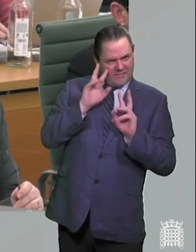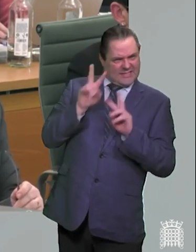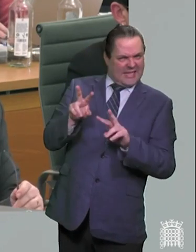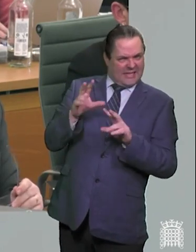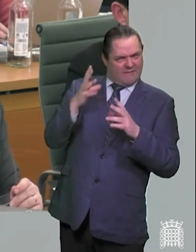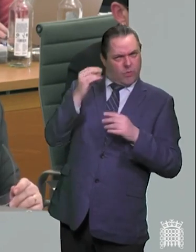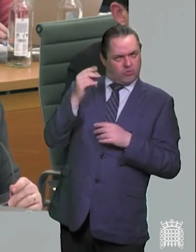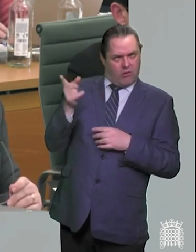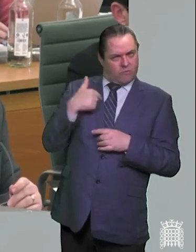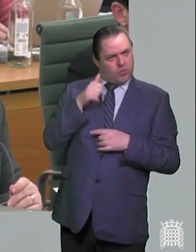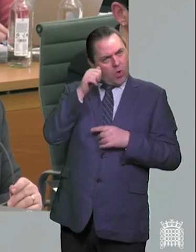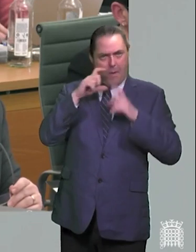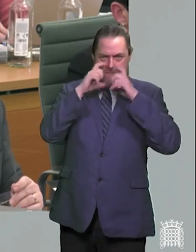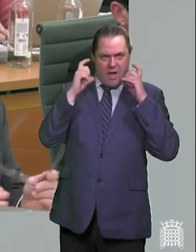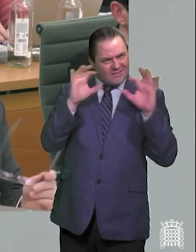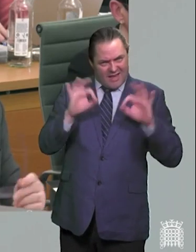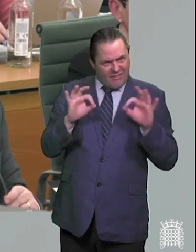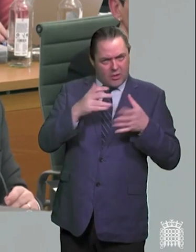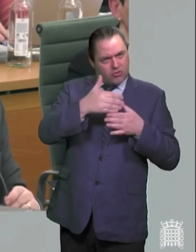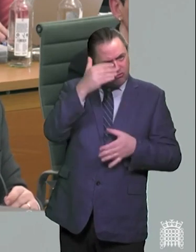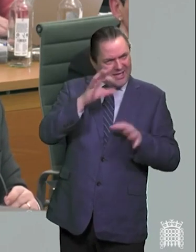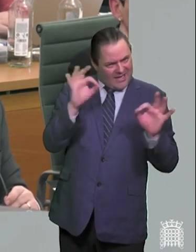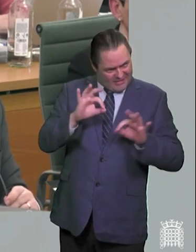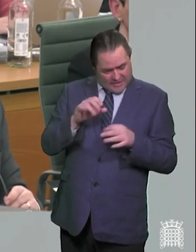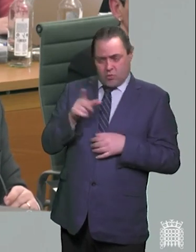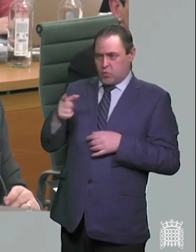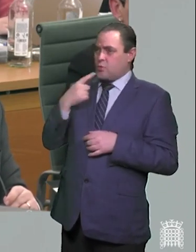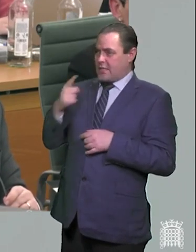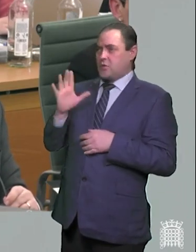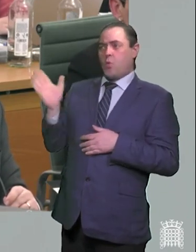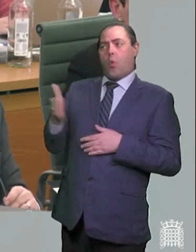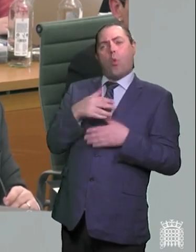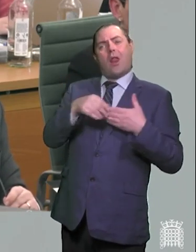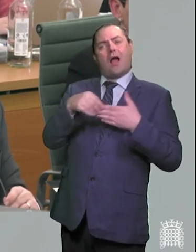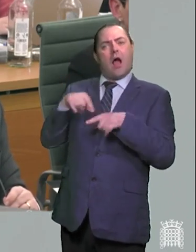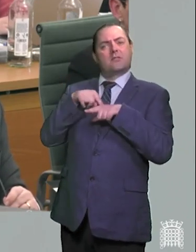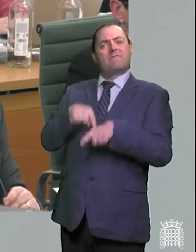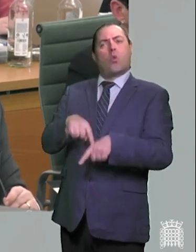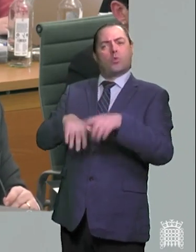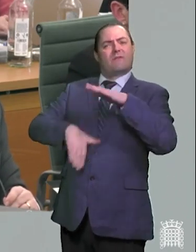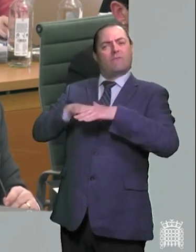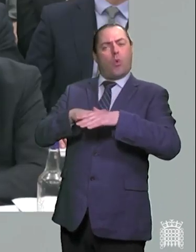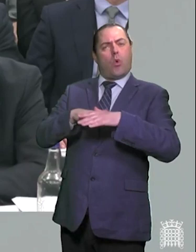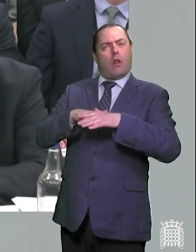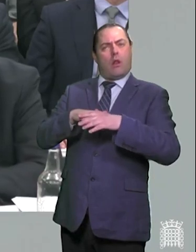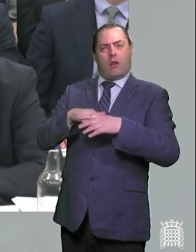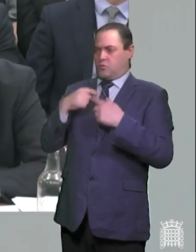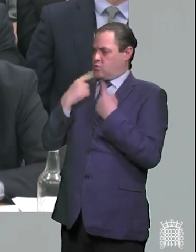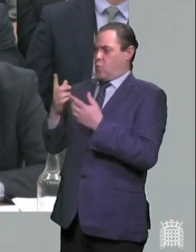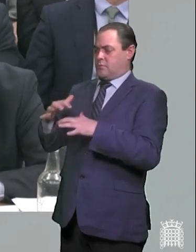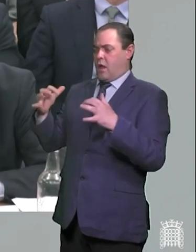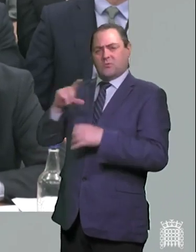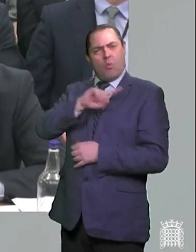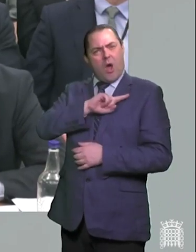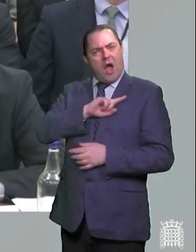the photographs there. So why did you tell the House all guidance was followed completely in number 10? Thank you. So